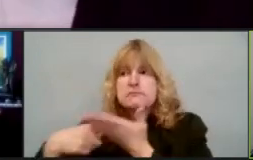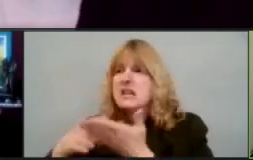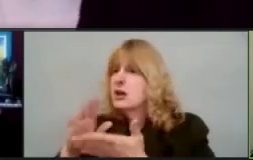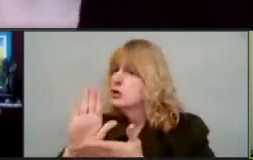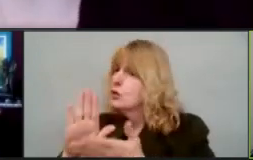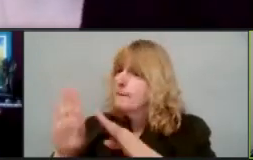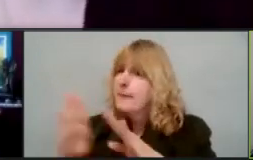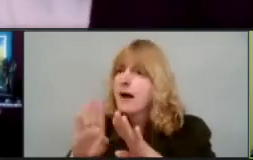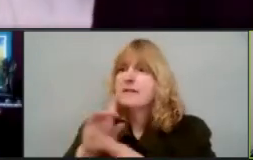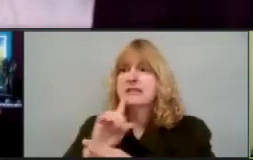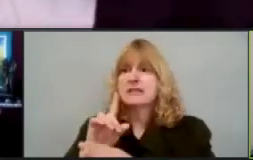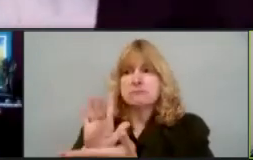people and is not okay.